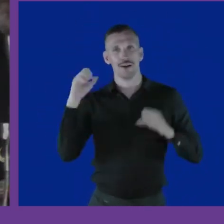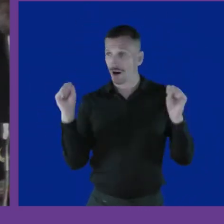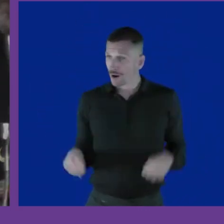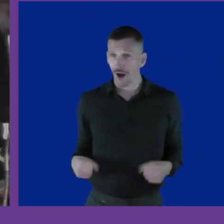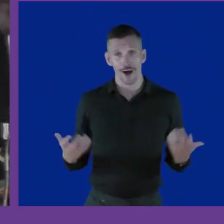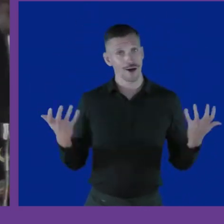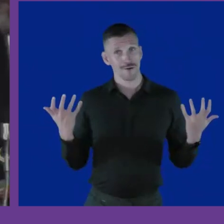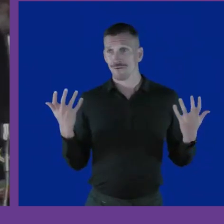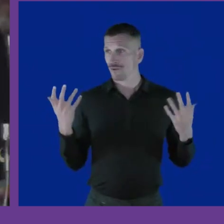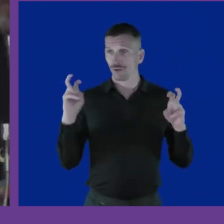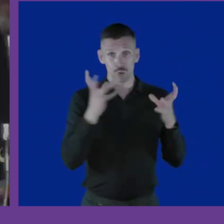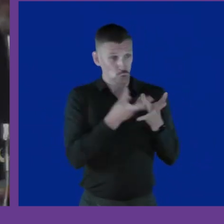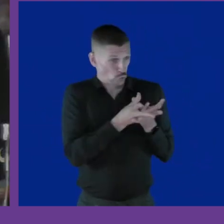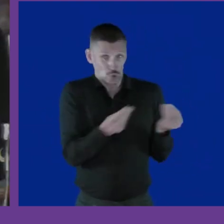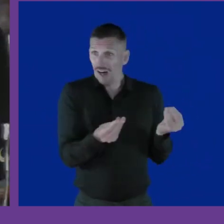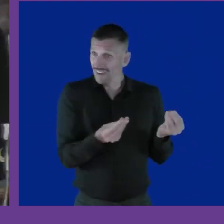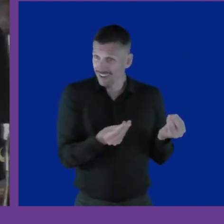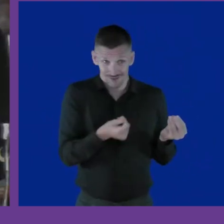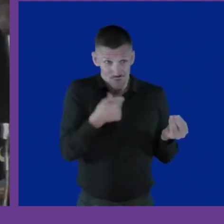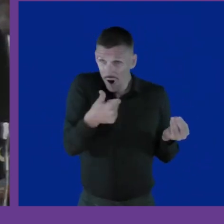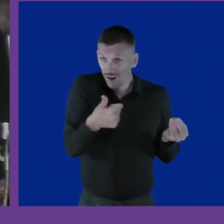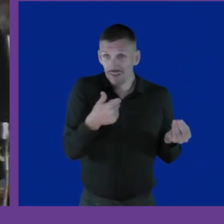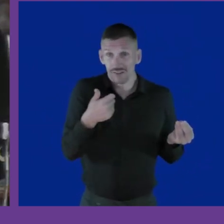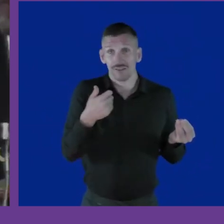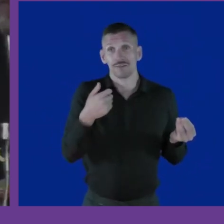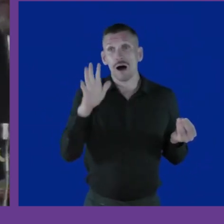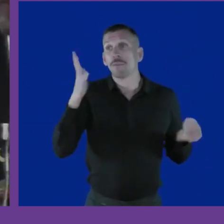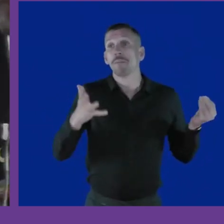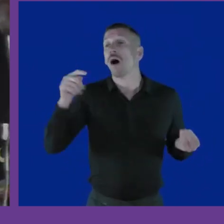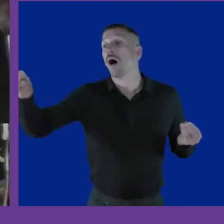great and fantastic solutions, because eventually we want to have